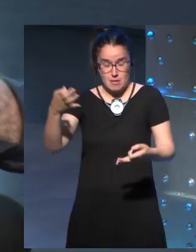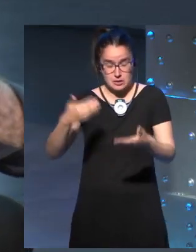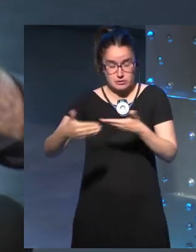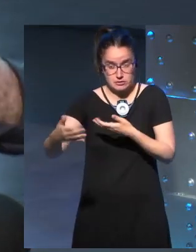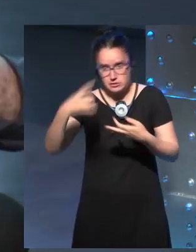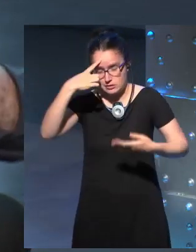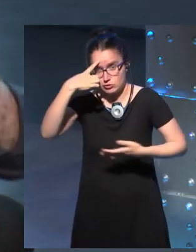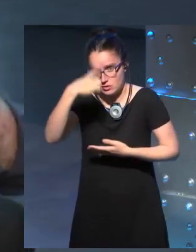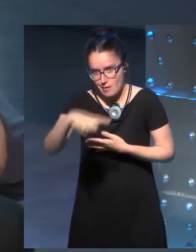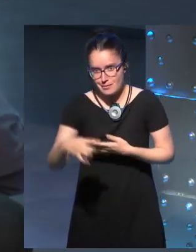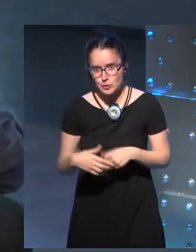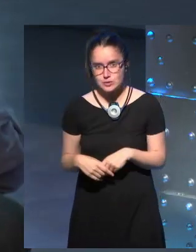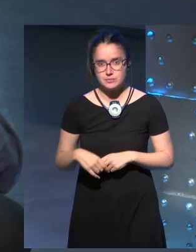will